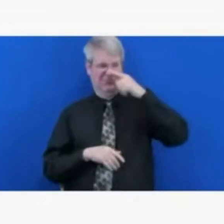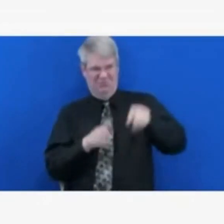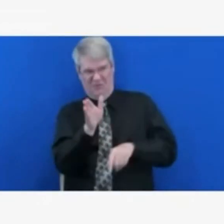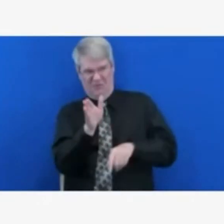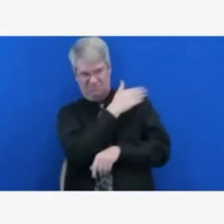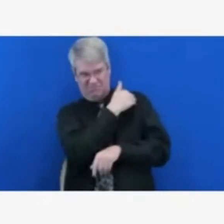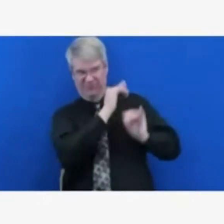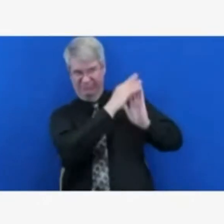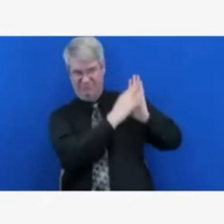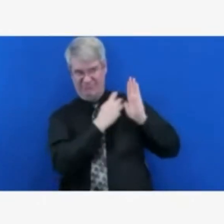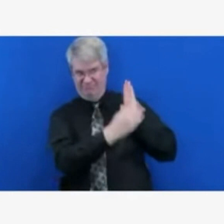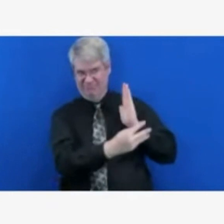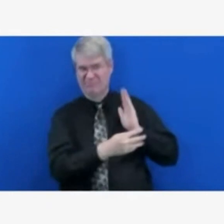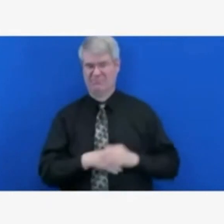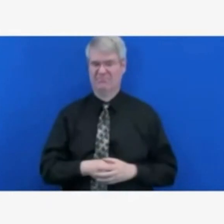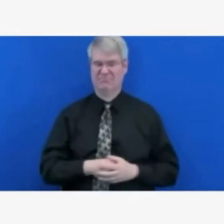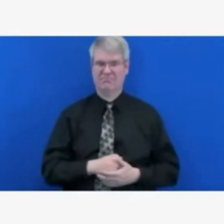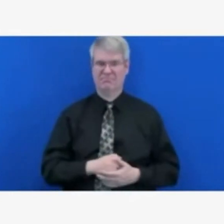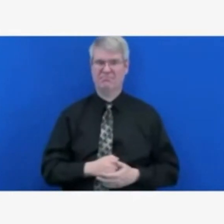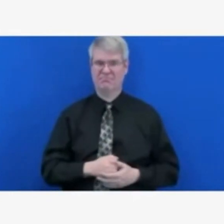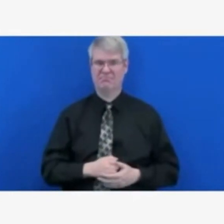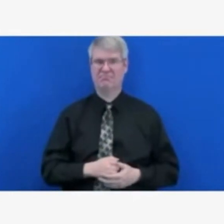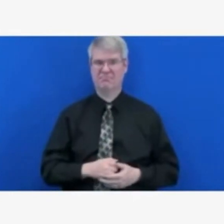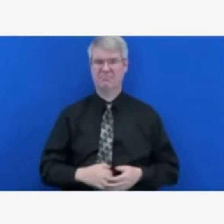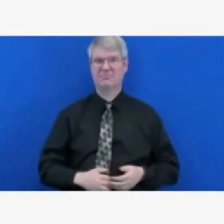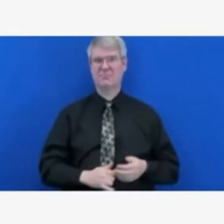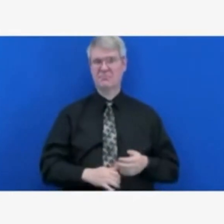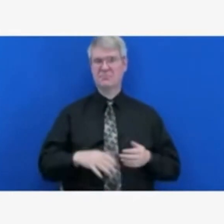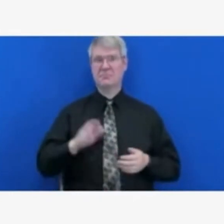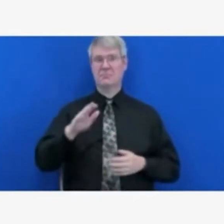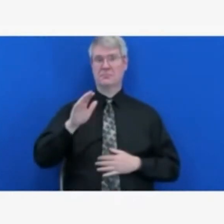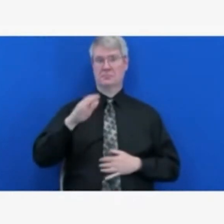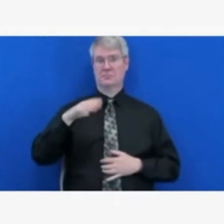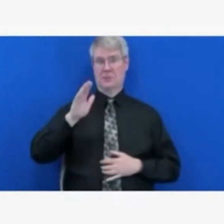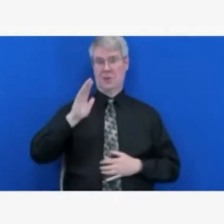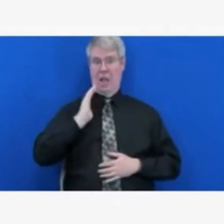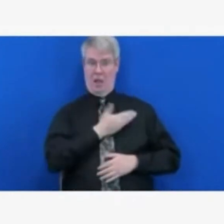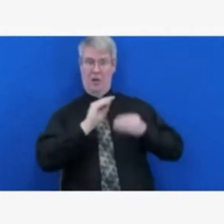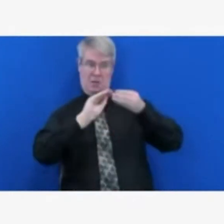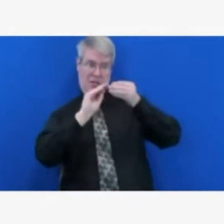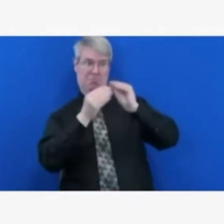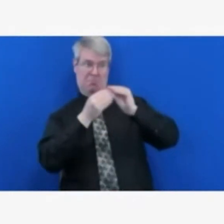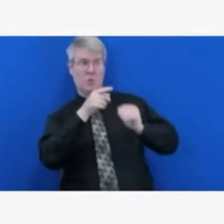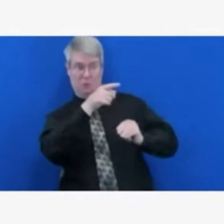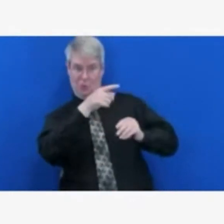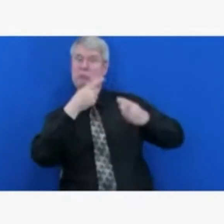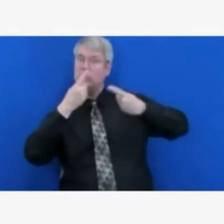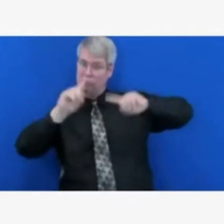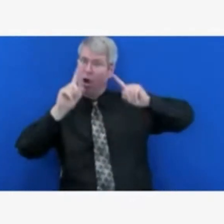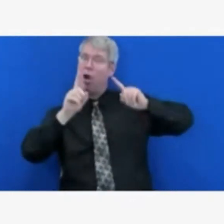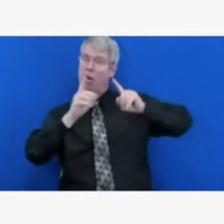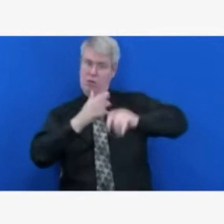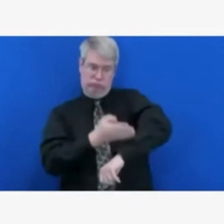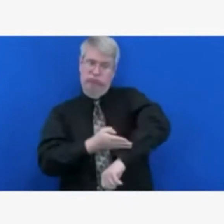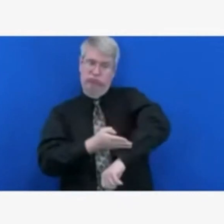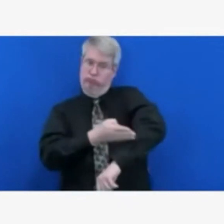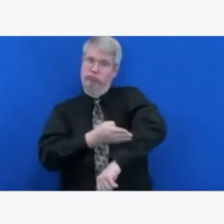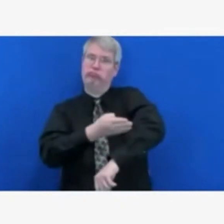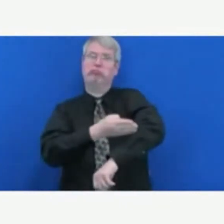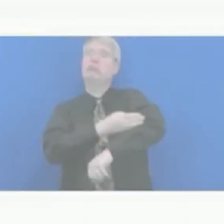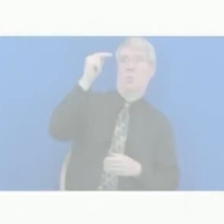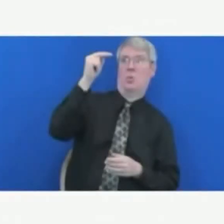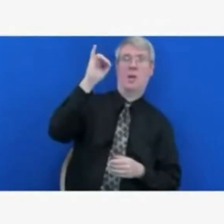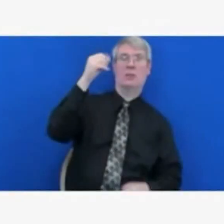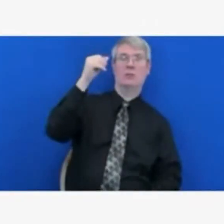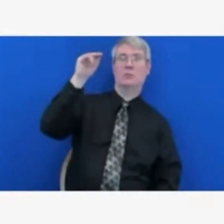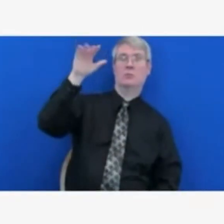While the statewide numbers are too high but improving, the numbers are too high and not improving in North